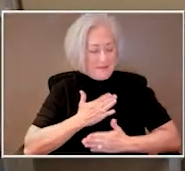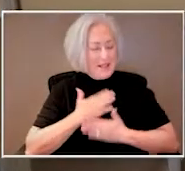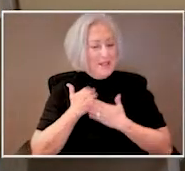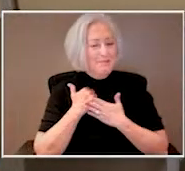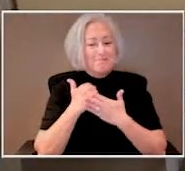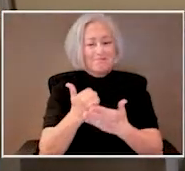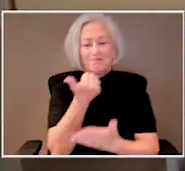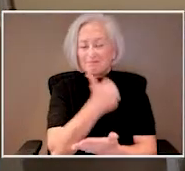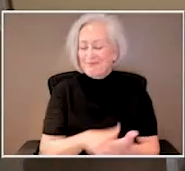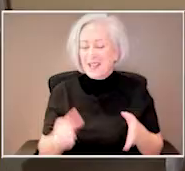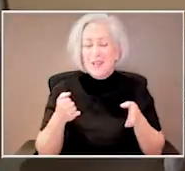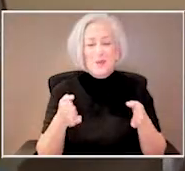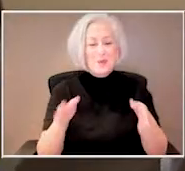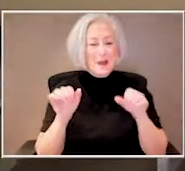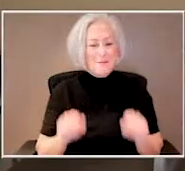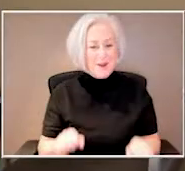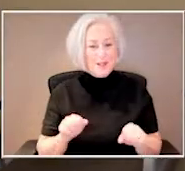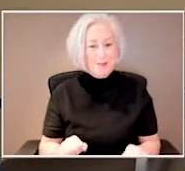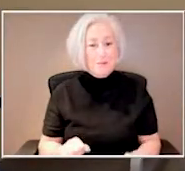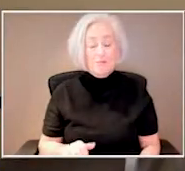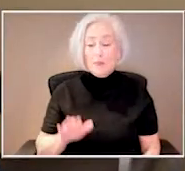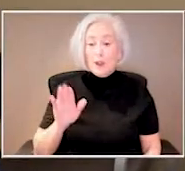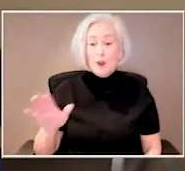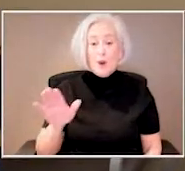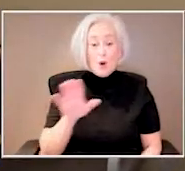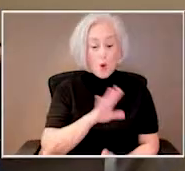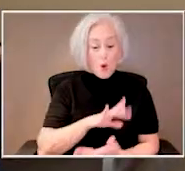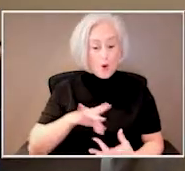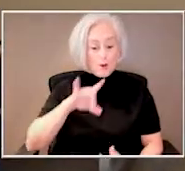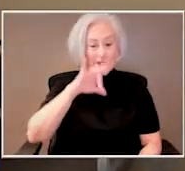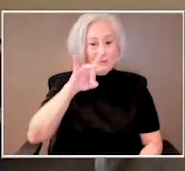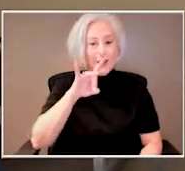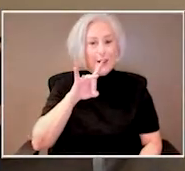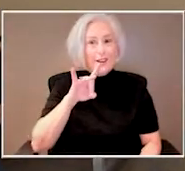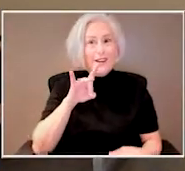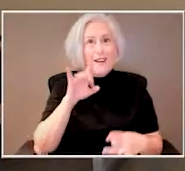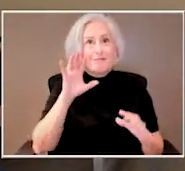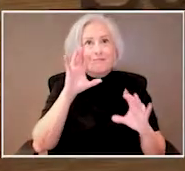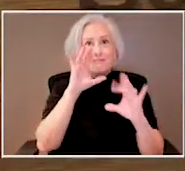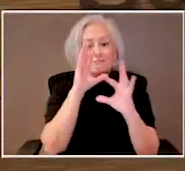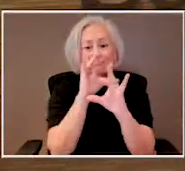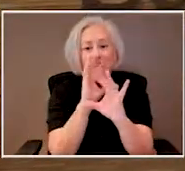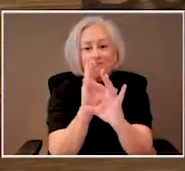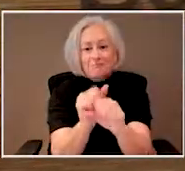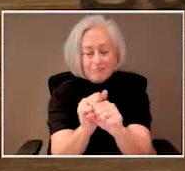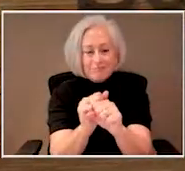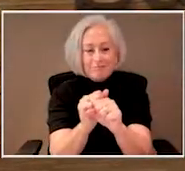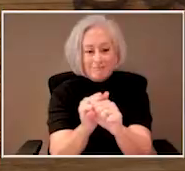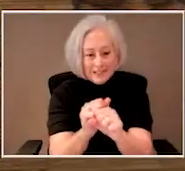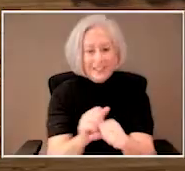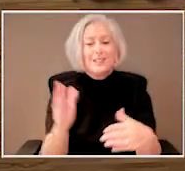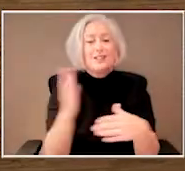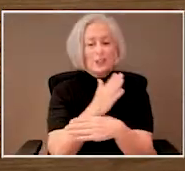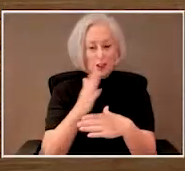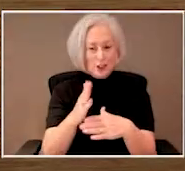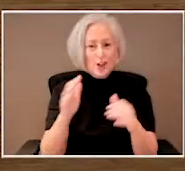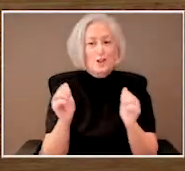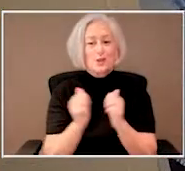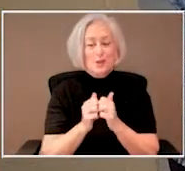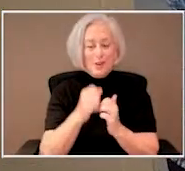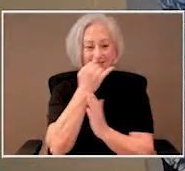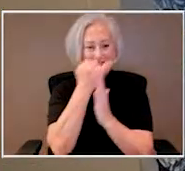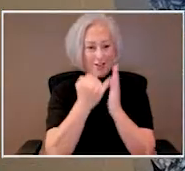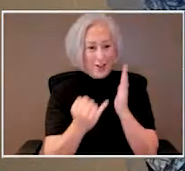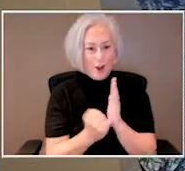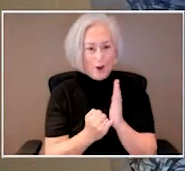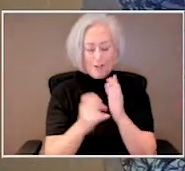She shares her spirit of adventure, her artwork, and she plans to leave a legacy behind to the Sarcoma Center, emphasizing